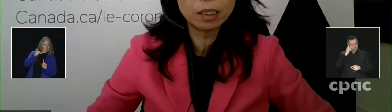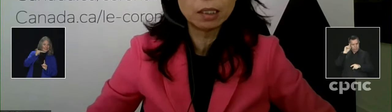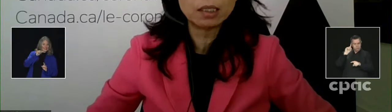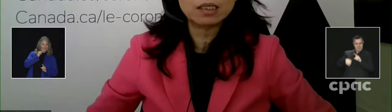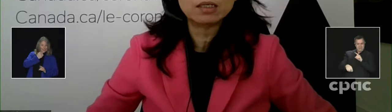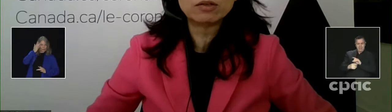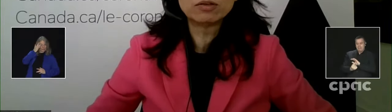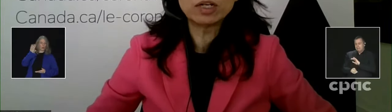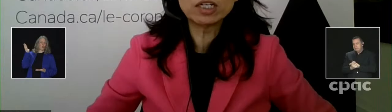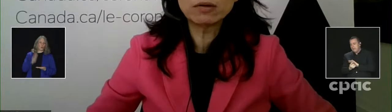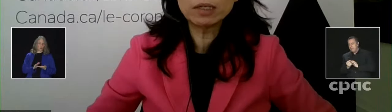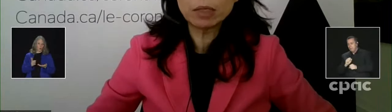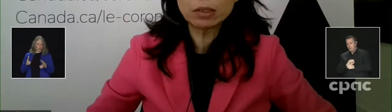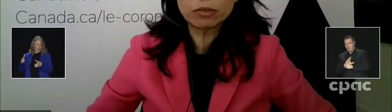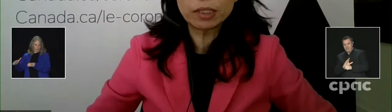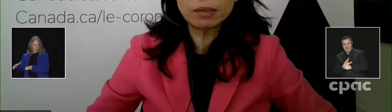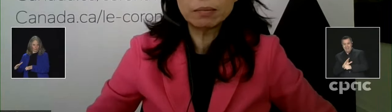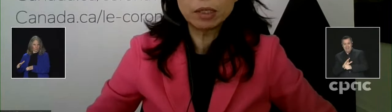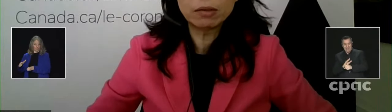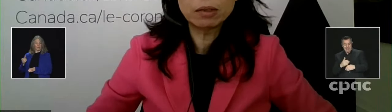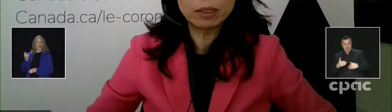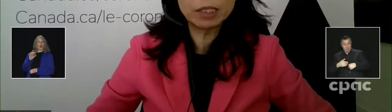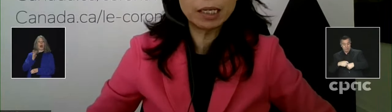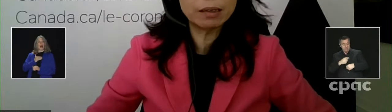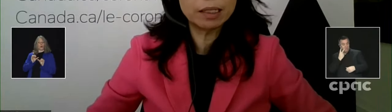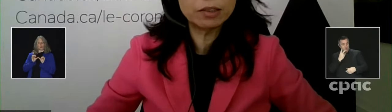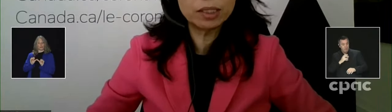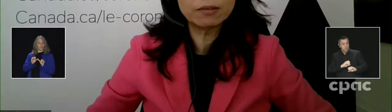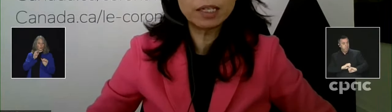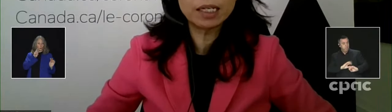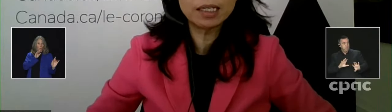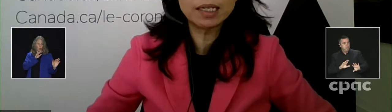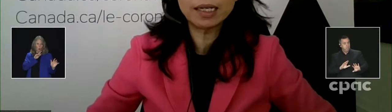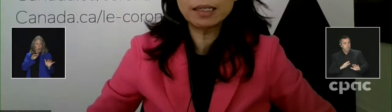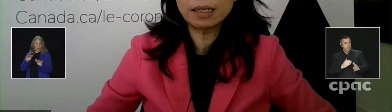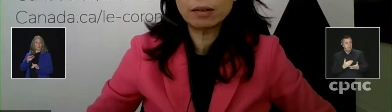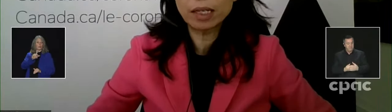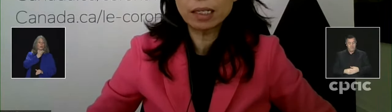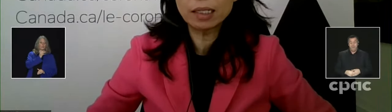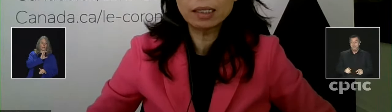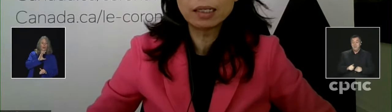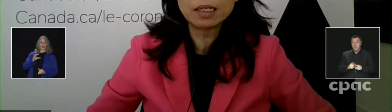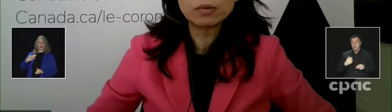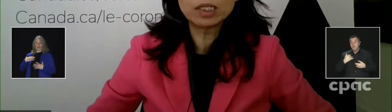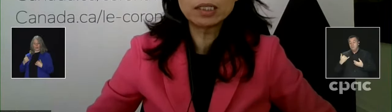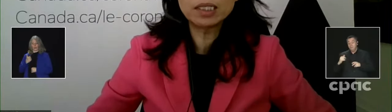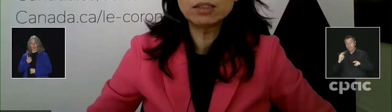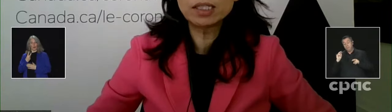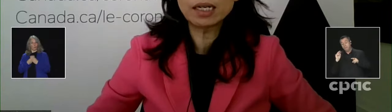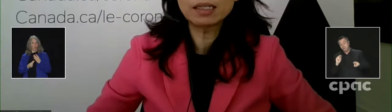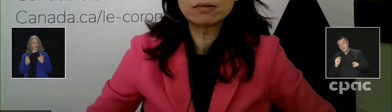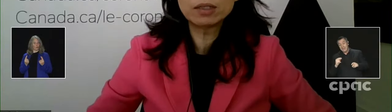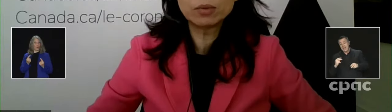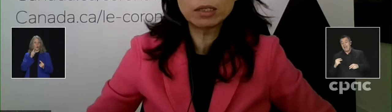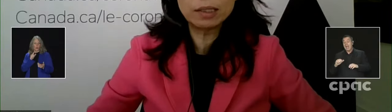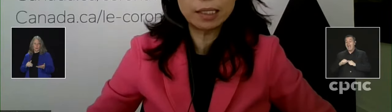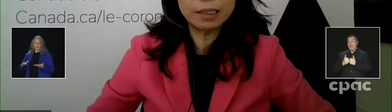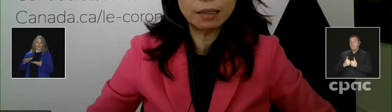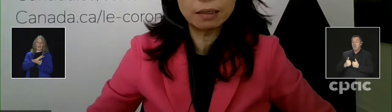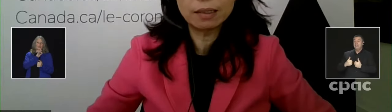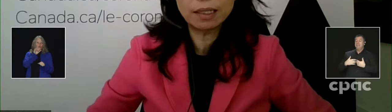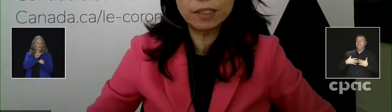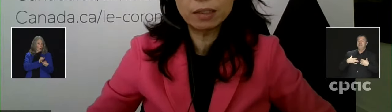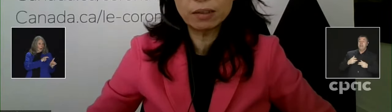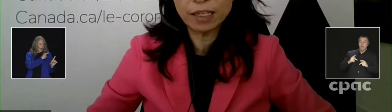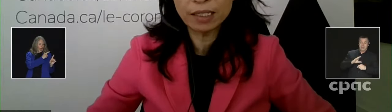term. Through ongoing monitoring, both the Public Health Agency of Canada and Health Canada will continue to gather real-world